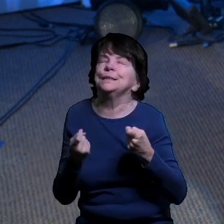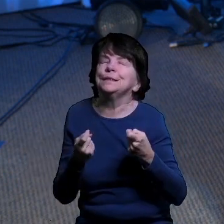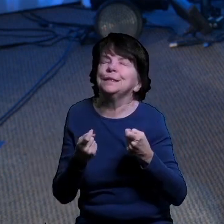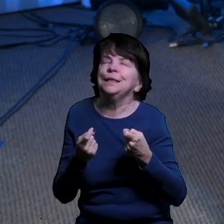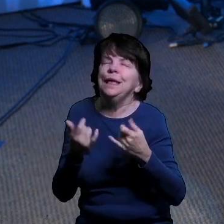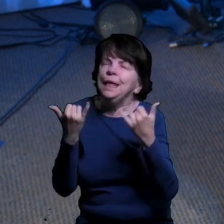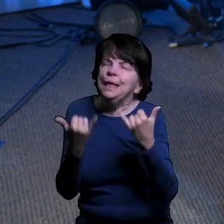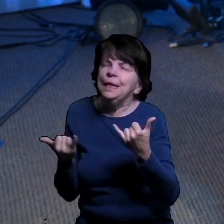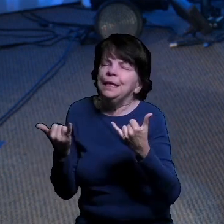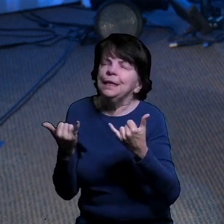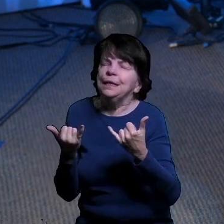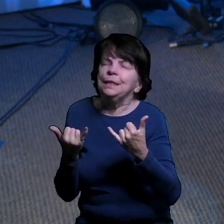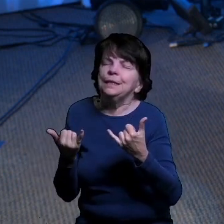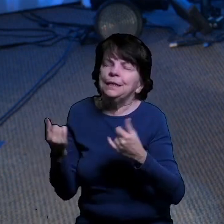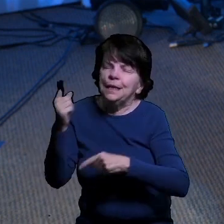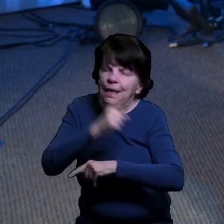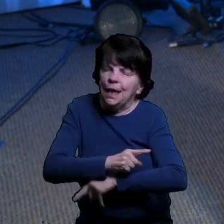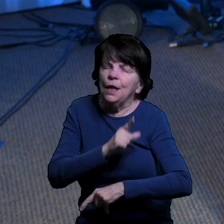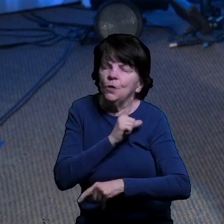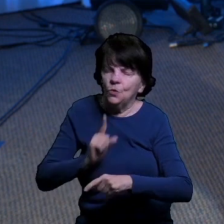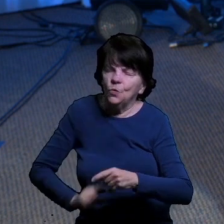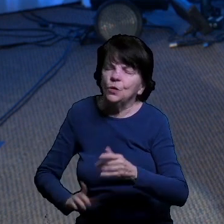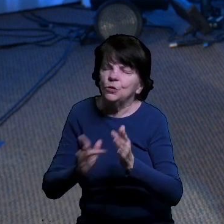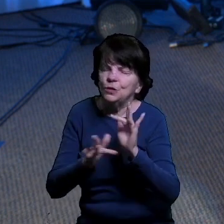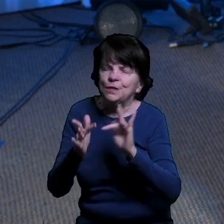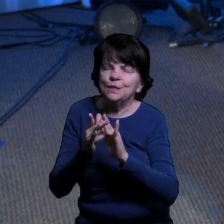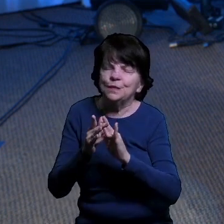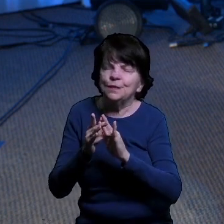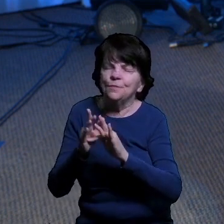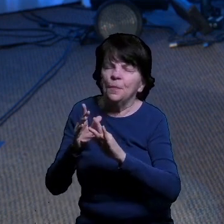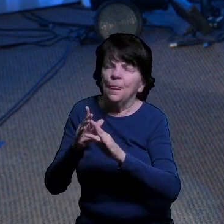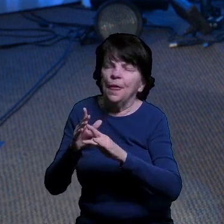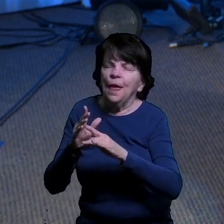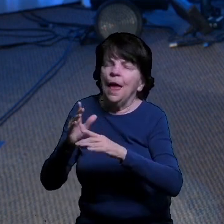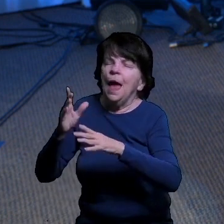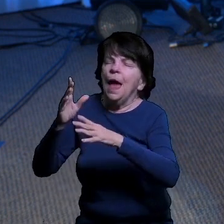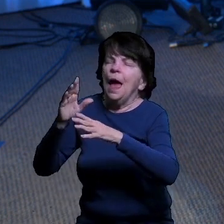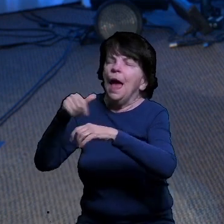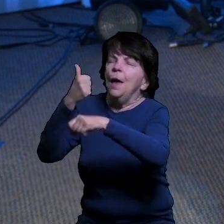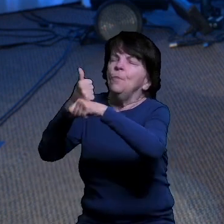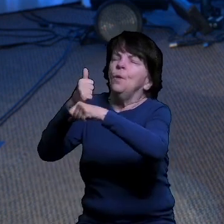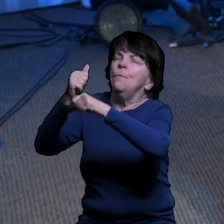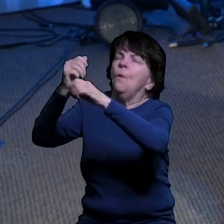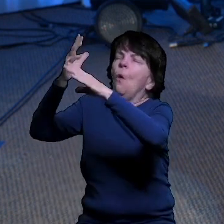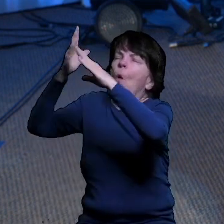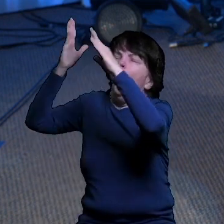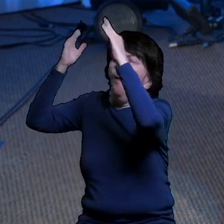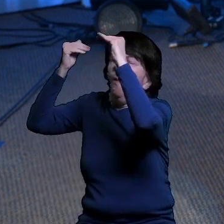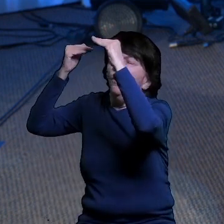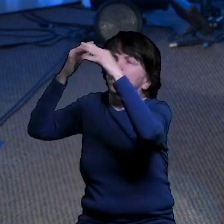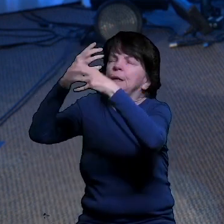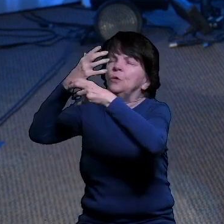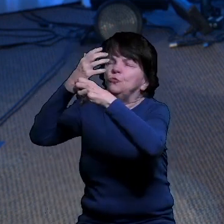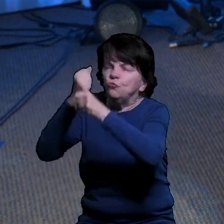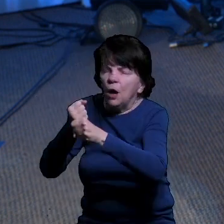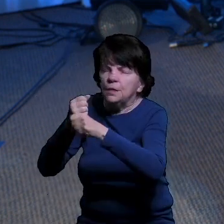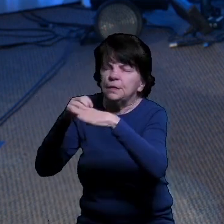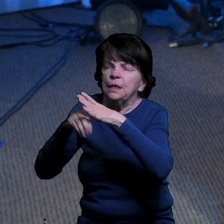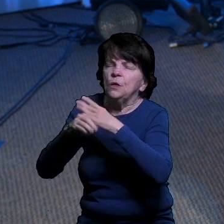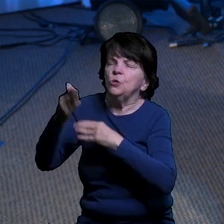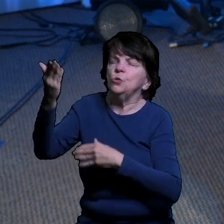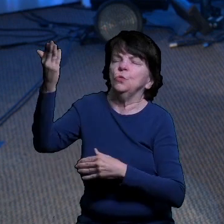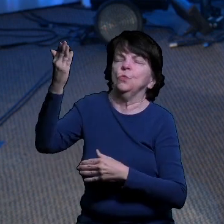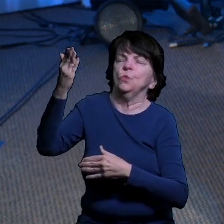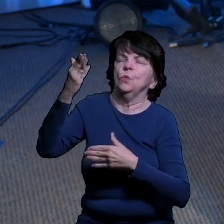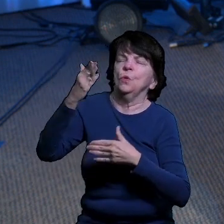Lord Jesus, I put my hope and I put my trust in you. Please forgive